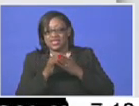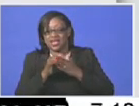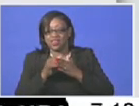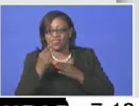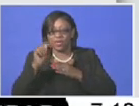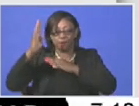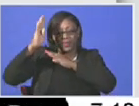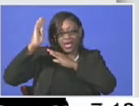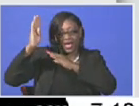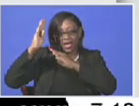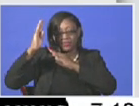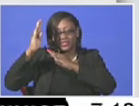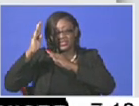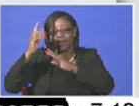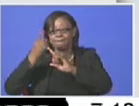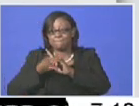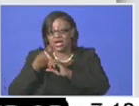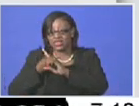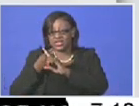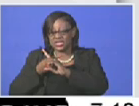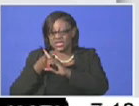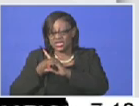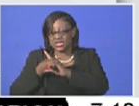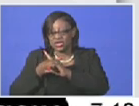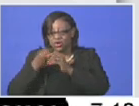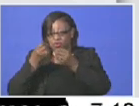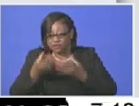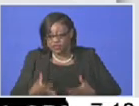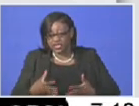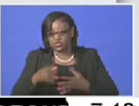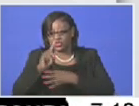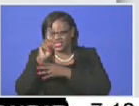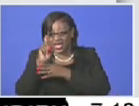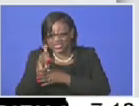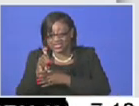Bahamas' average monthly net salary, after taxes that is,